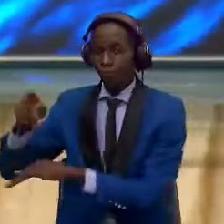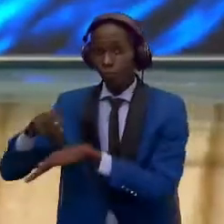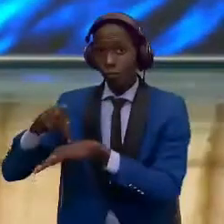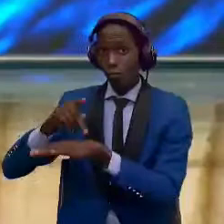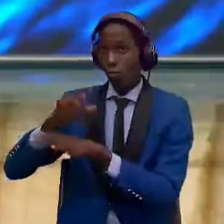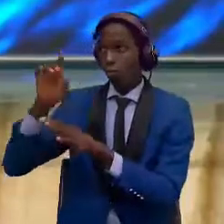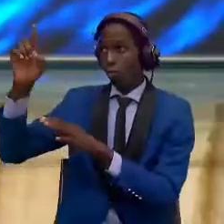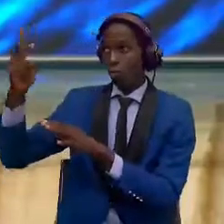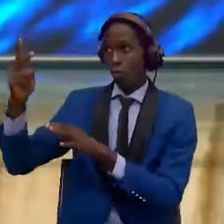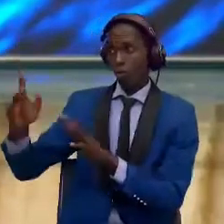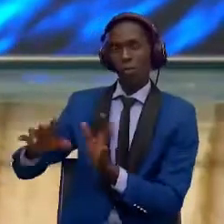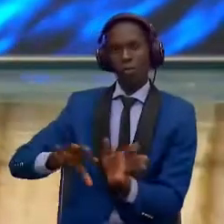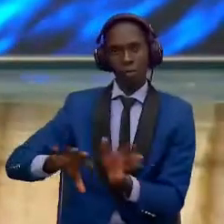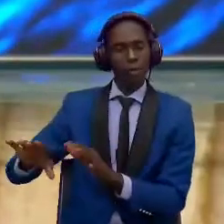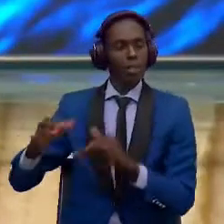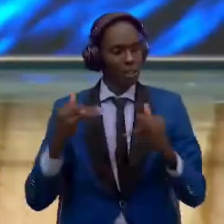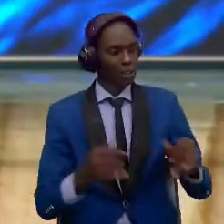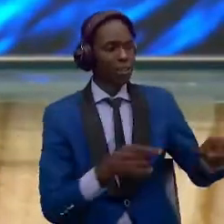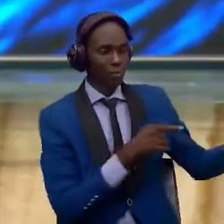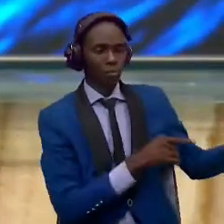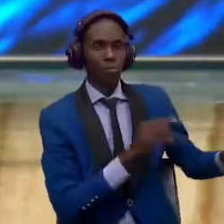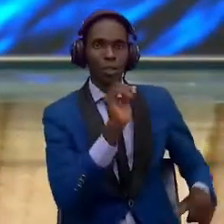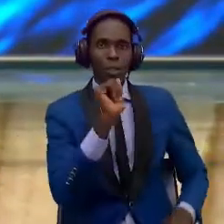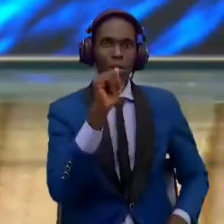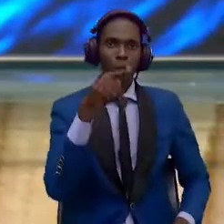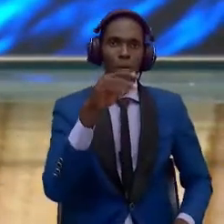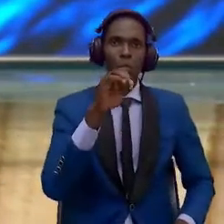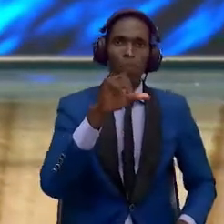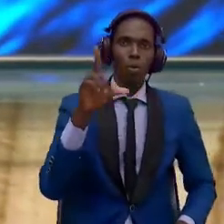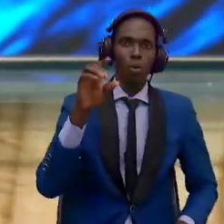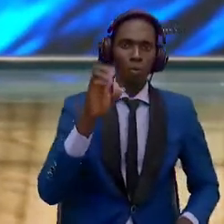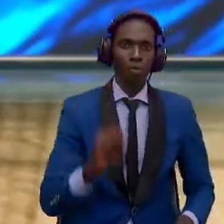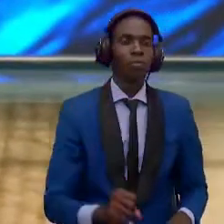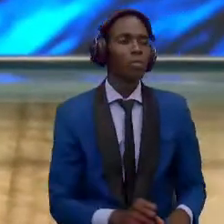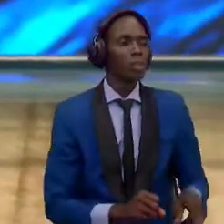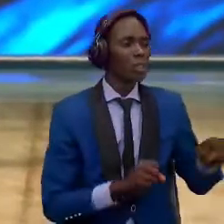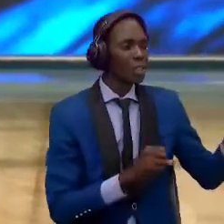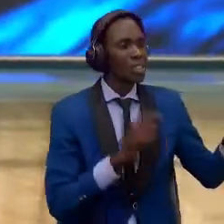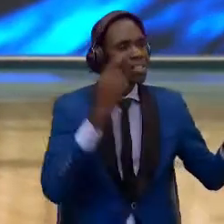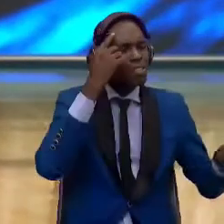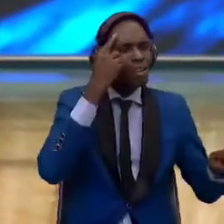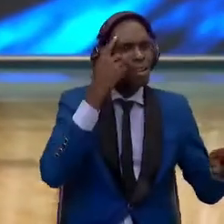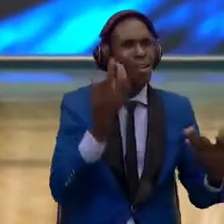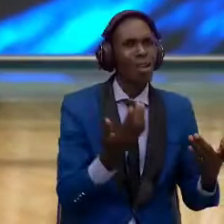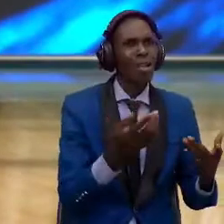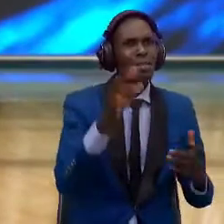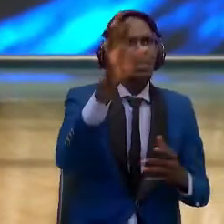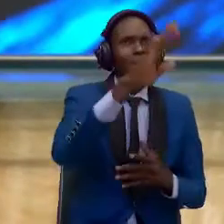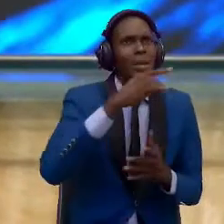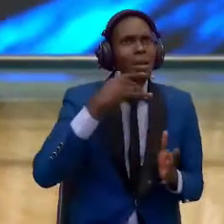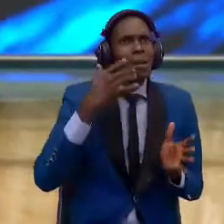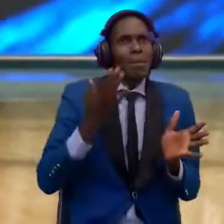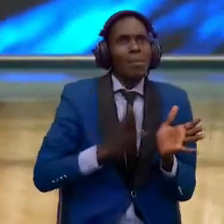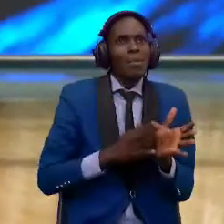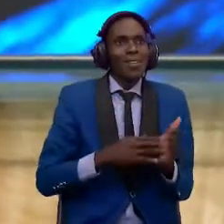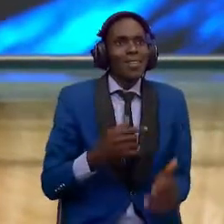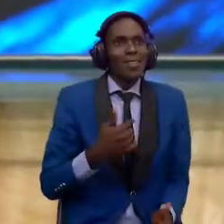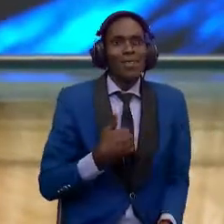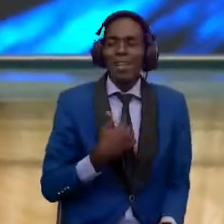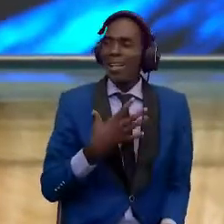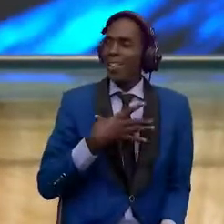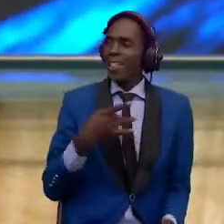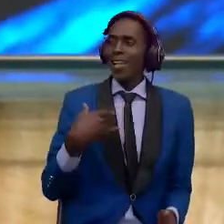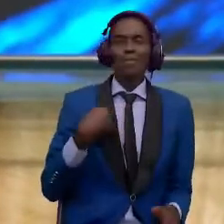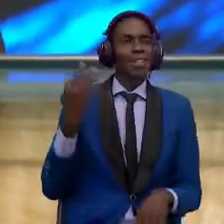Apollos, think about this. Apollos thought, already the people, they are lifting me up and they are putting on